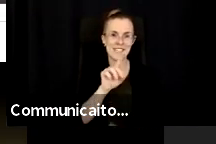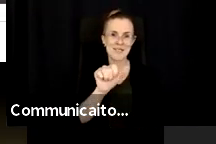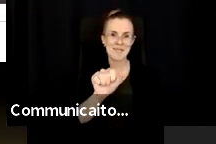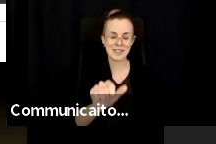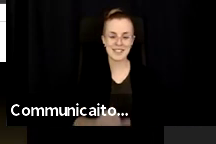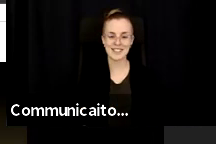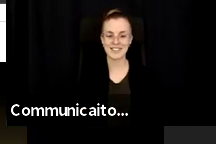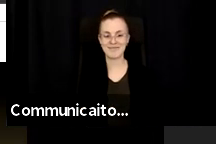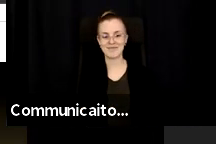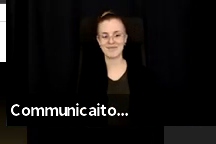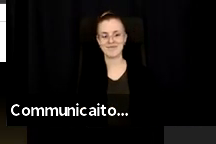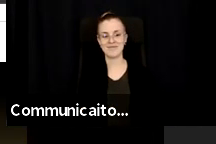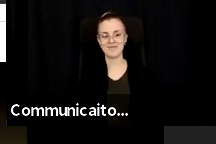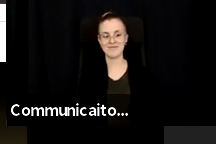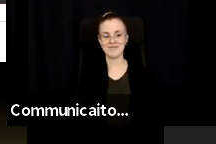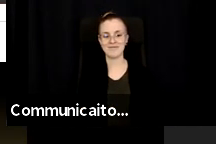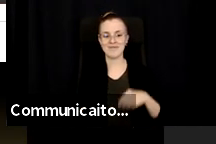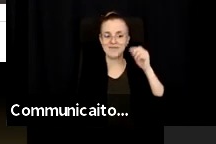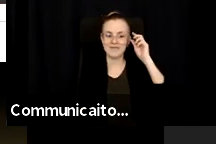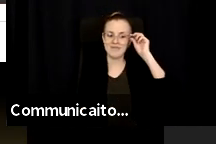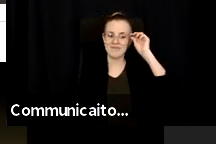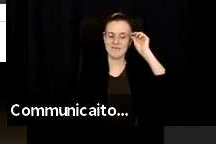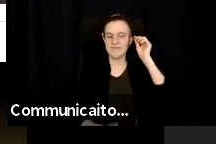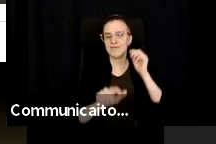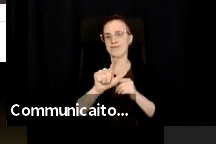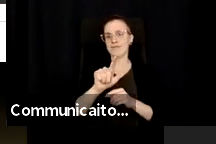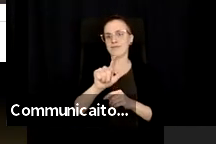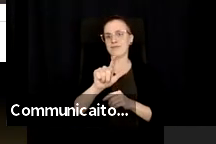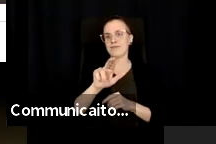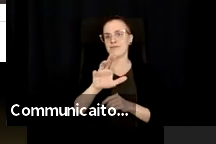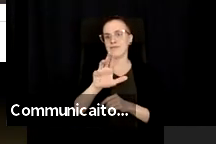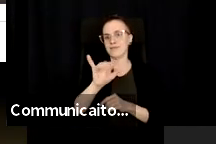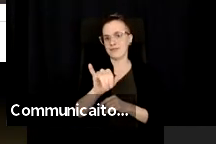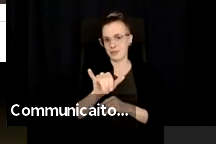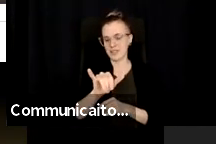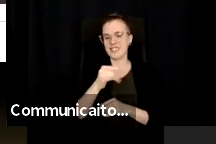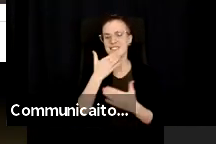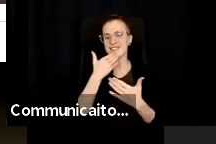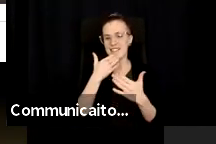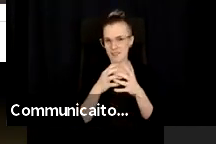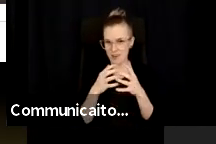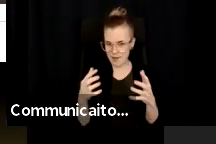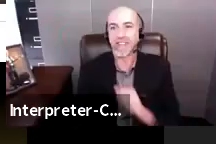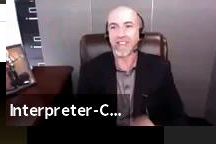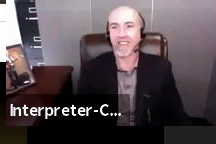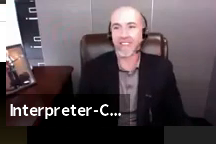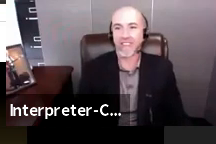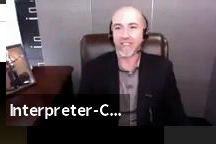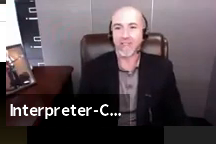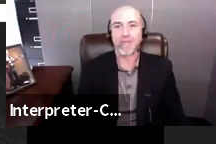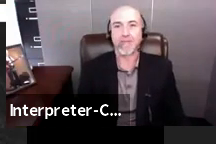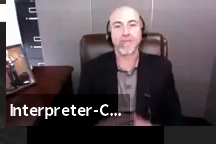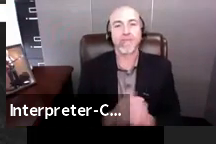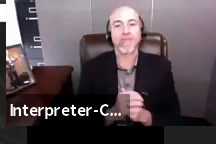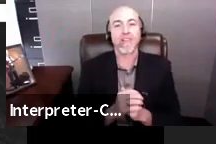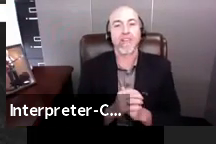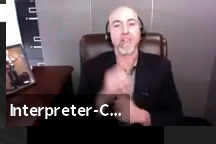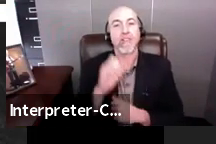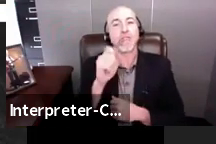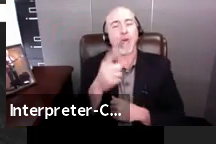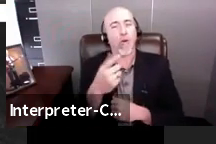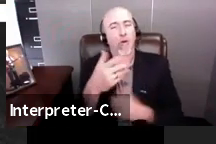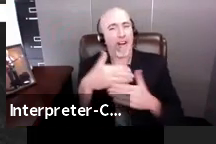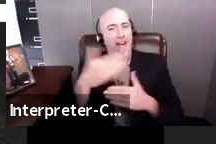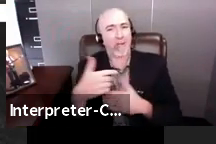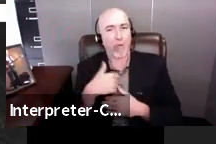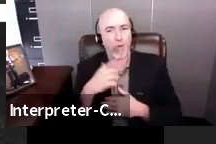Thank you very much, Dr. Frieden. Up next, we're going to hear from one of those leaders and advocates that Lex Frieden spoke about, Mr.